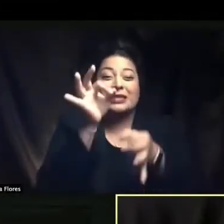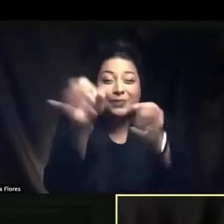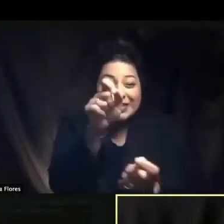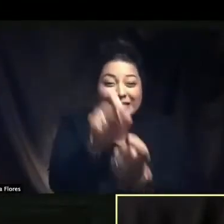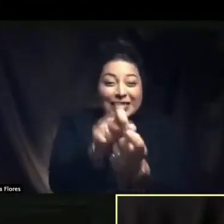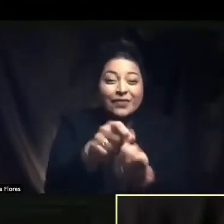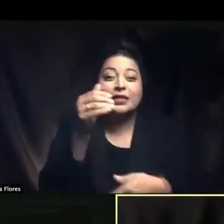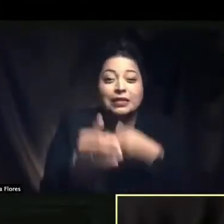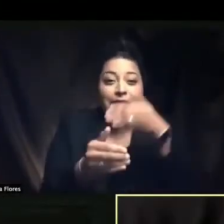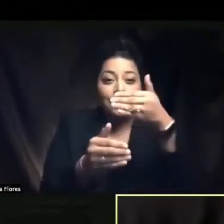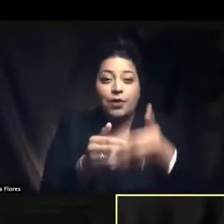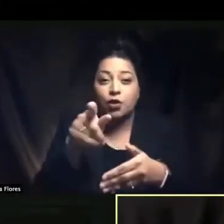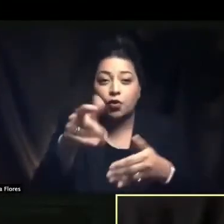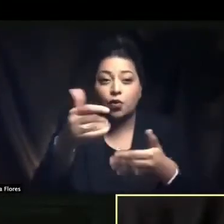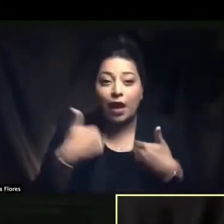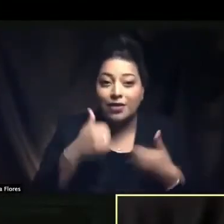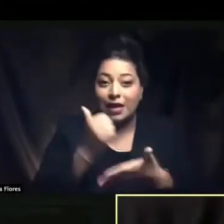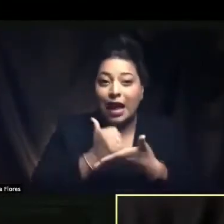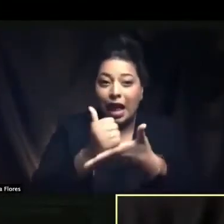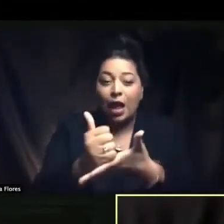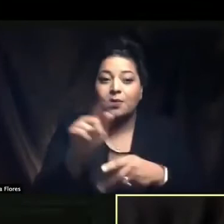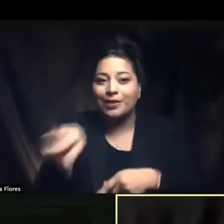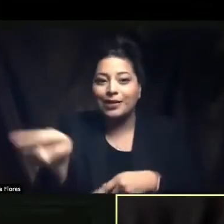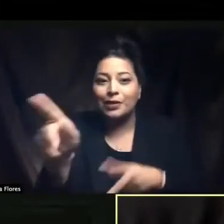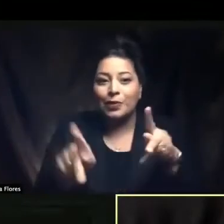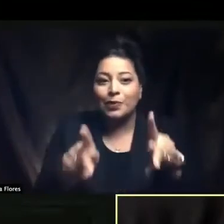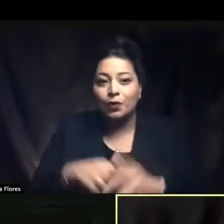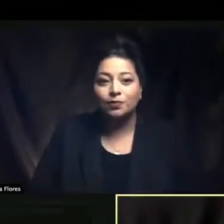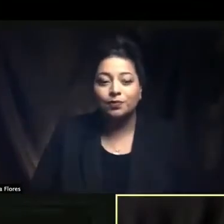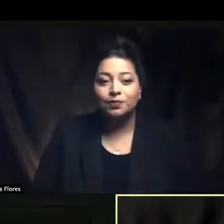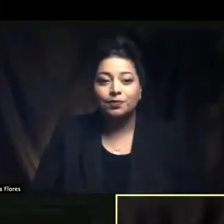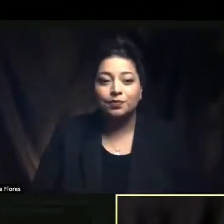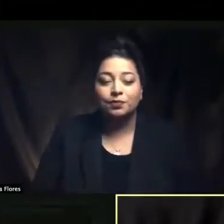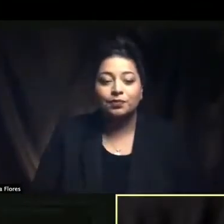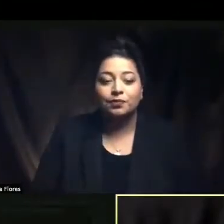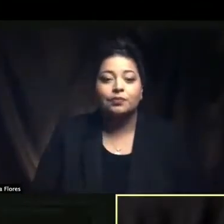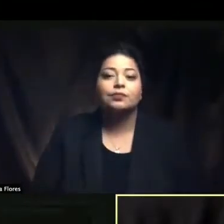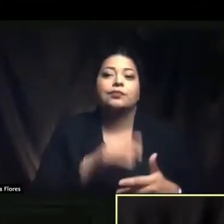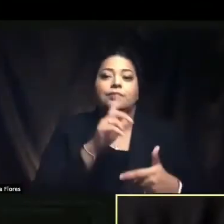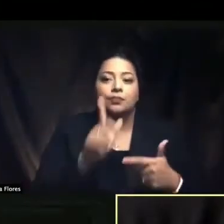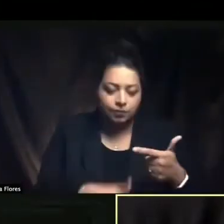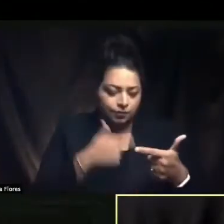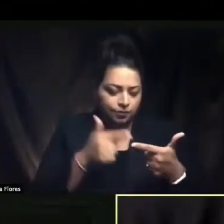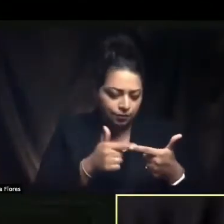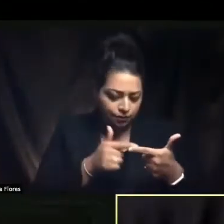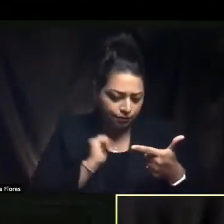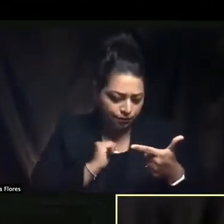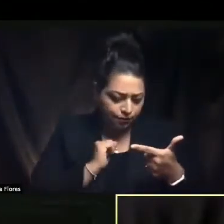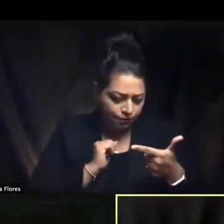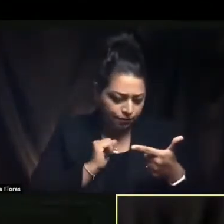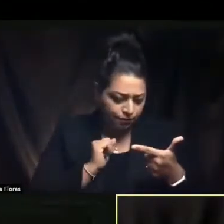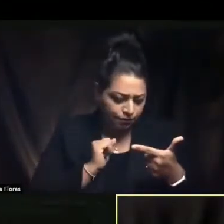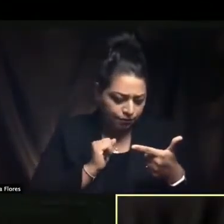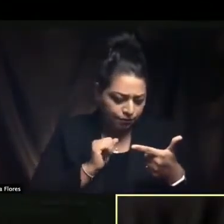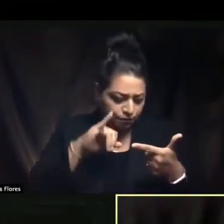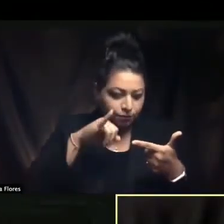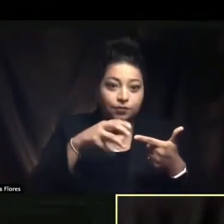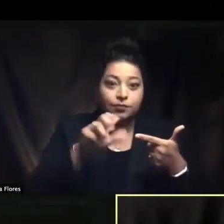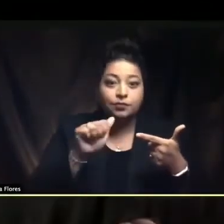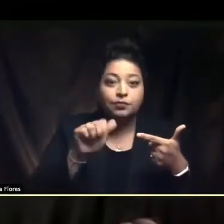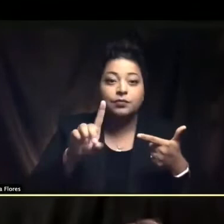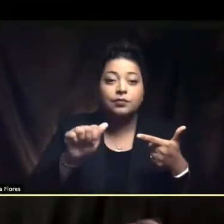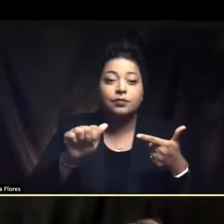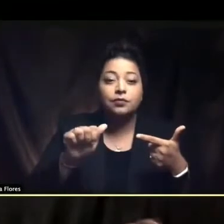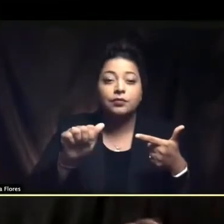them? Will you take to help those people? Okay, and the next person on this question is Jada